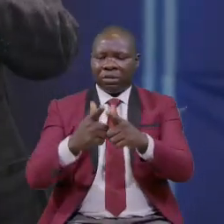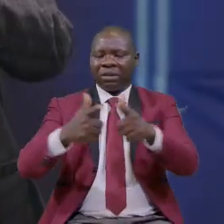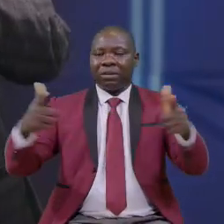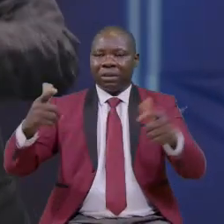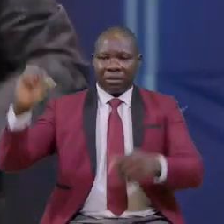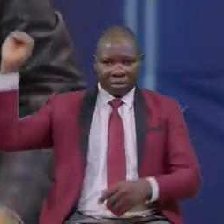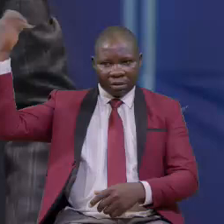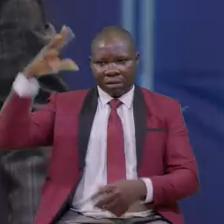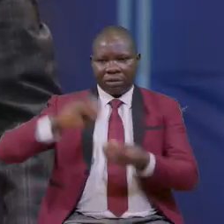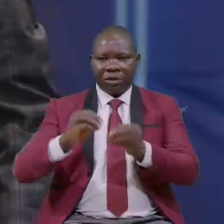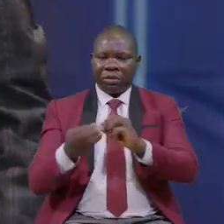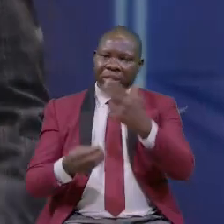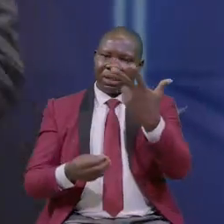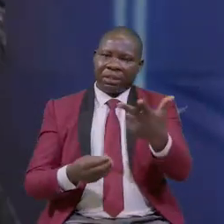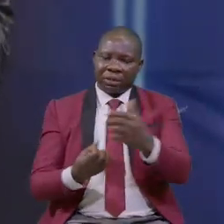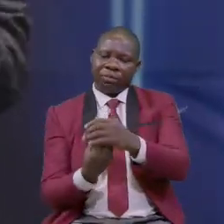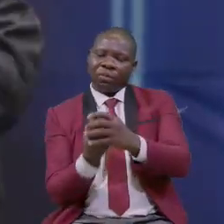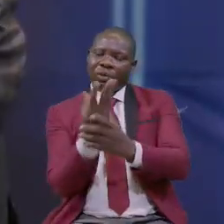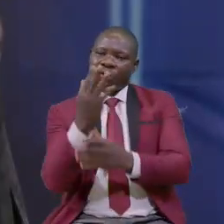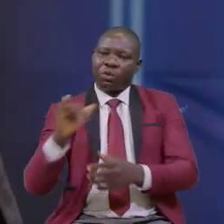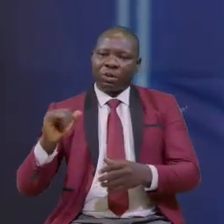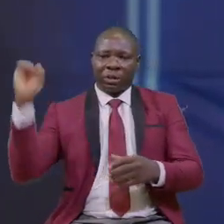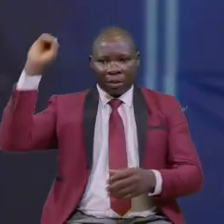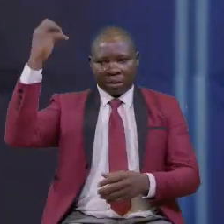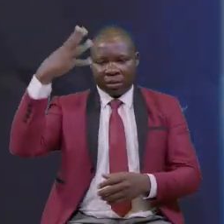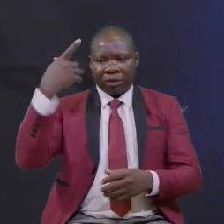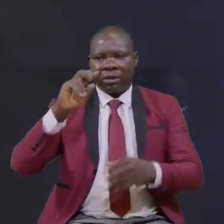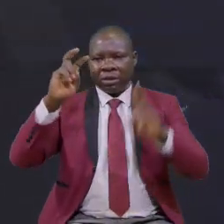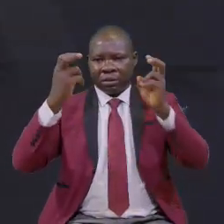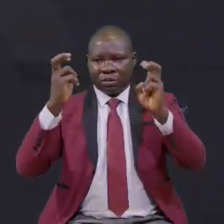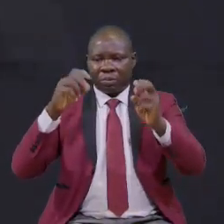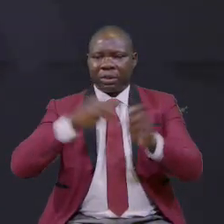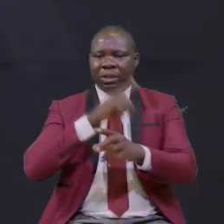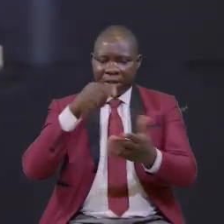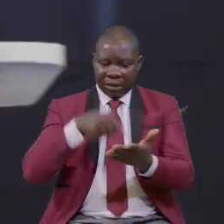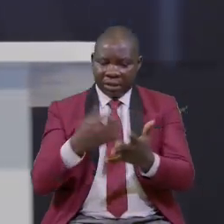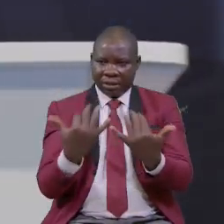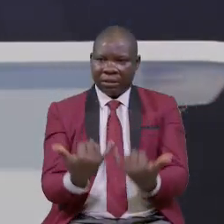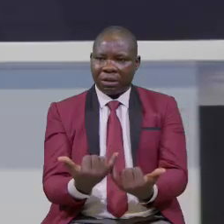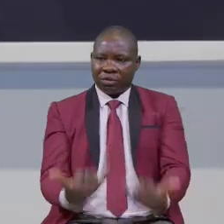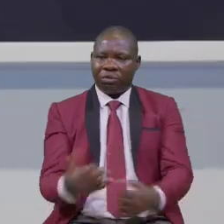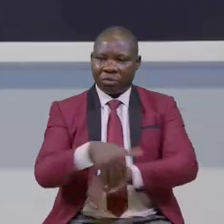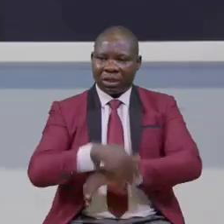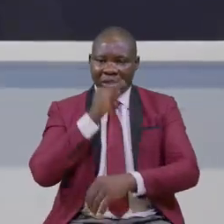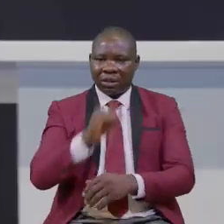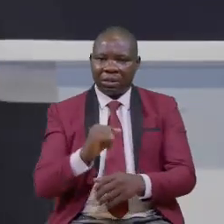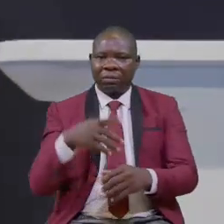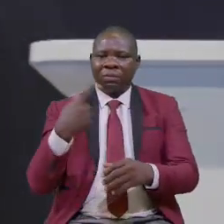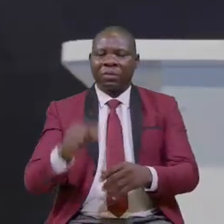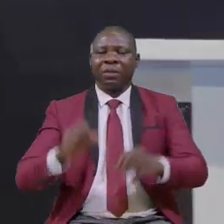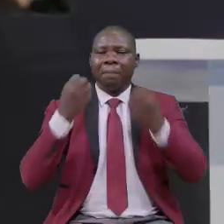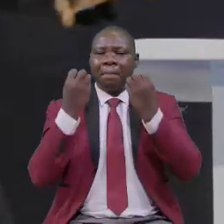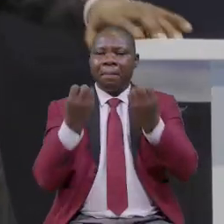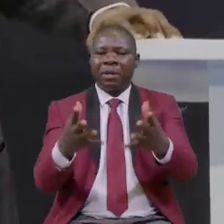Number three, growing grace. The topic tonight is the manifold